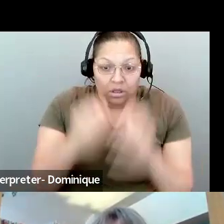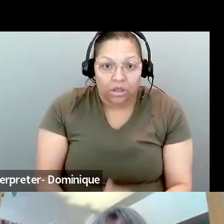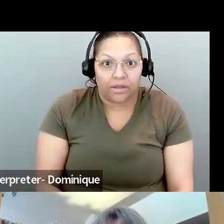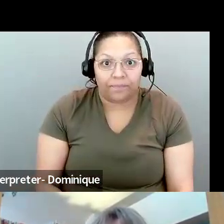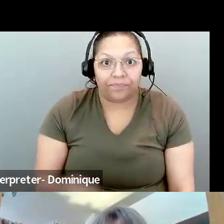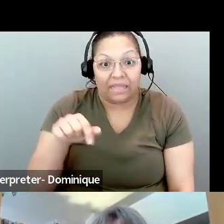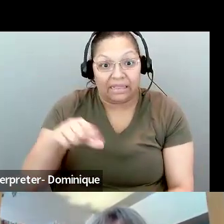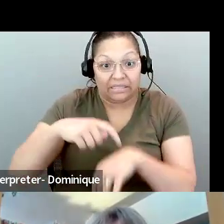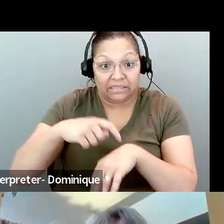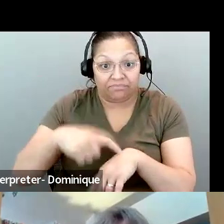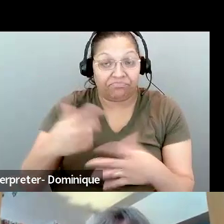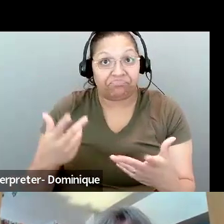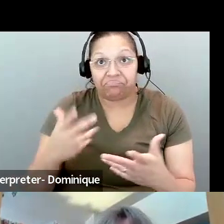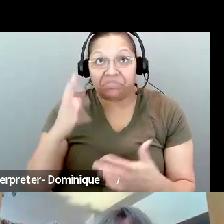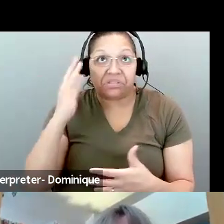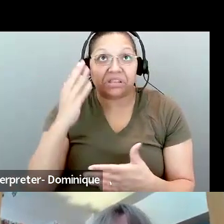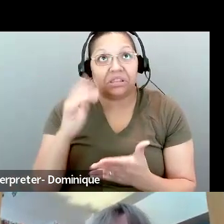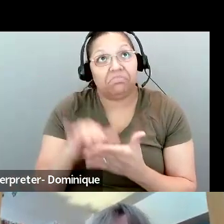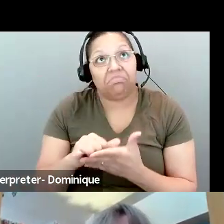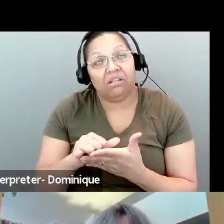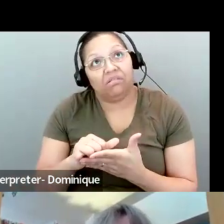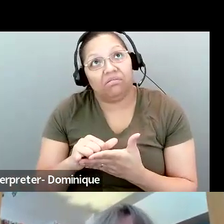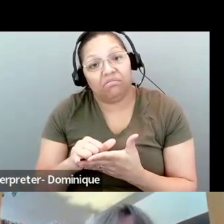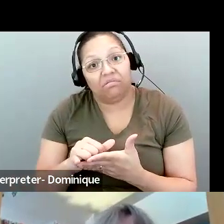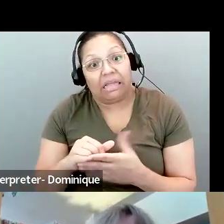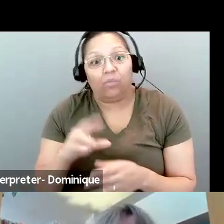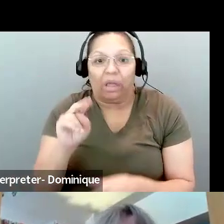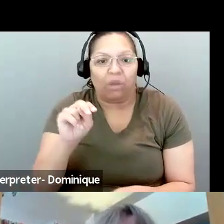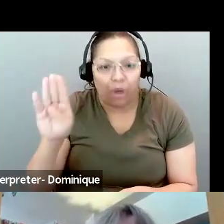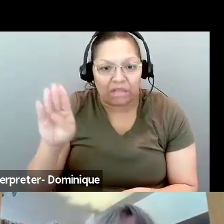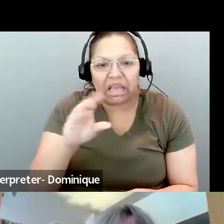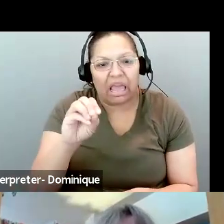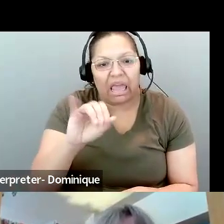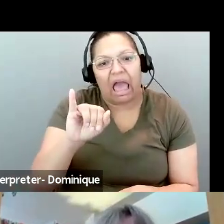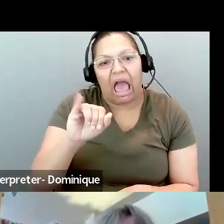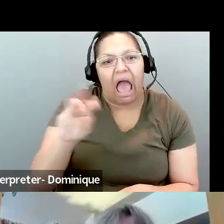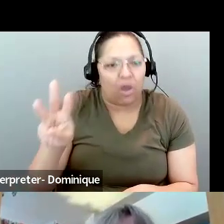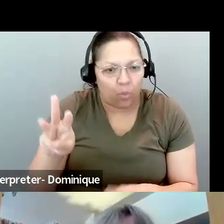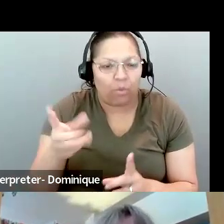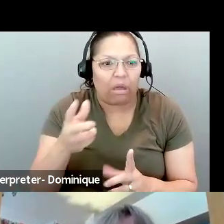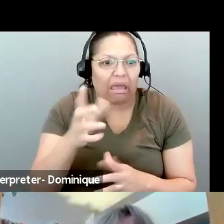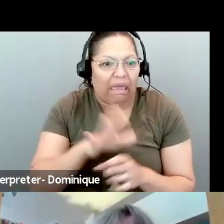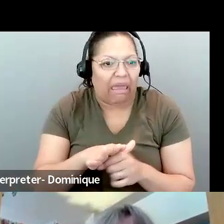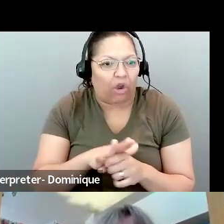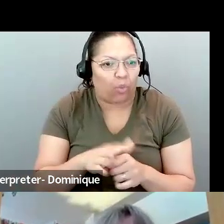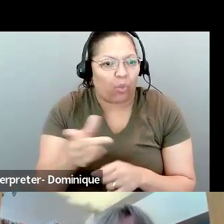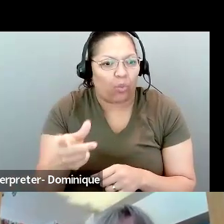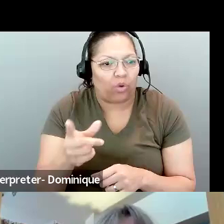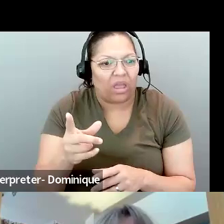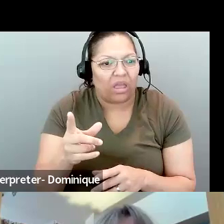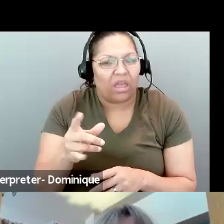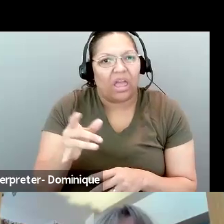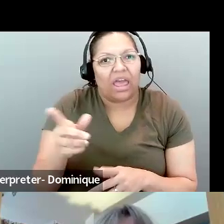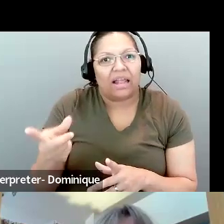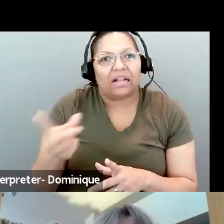This time around, it seems, at least in Nebraska and Iowa area, people seem to be a little more engaged,